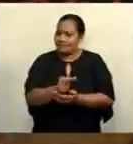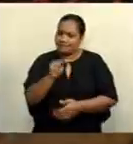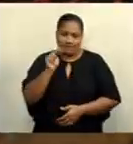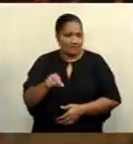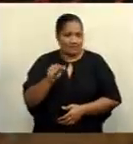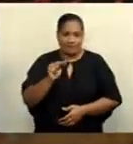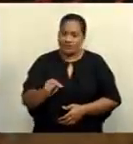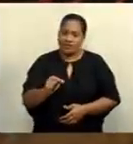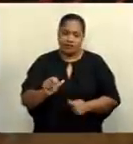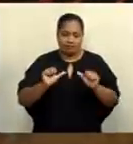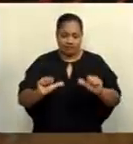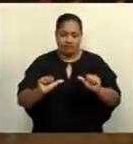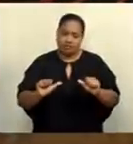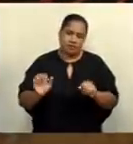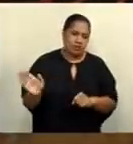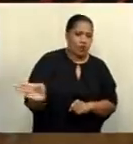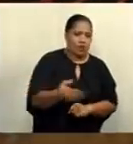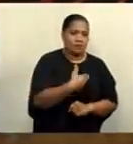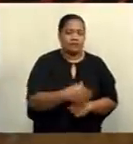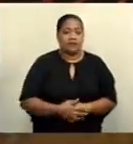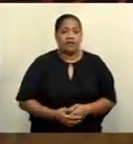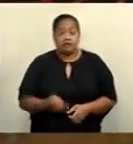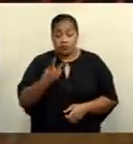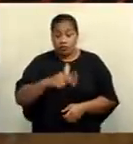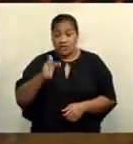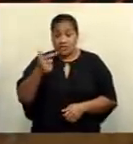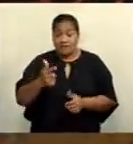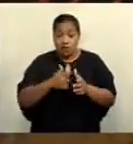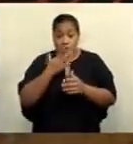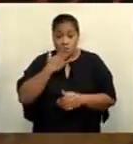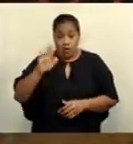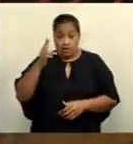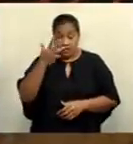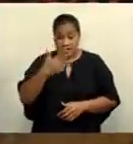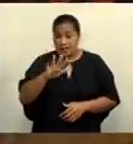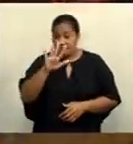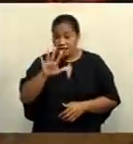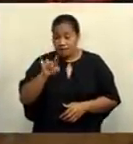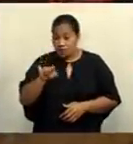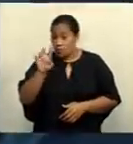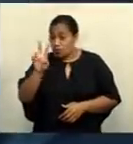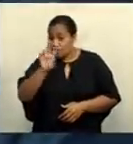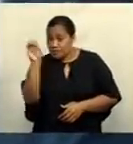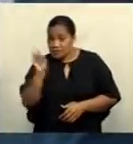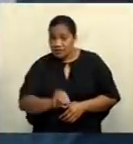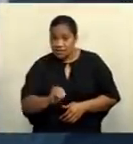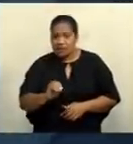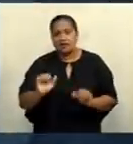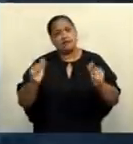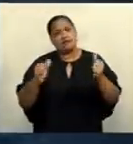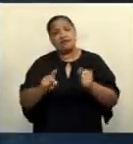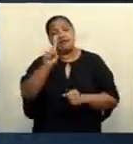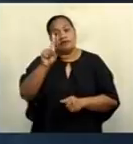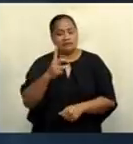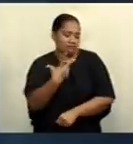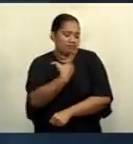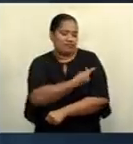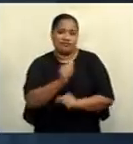everyone. As of 27th August, 95.2% of the target population have received at least 1 dose,